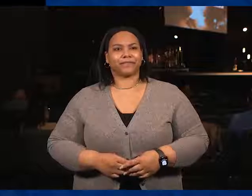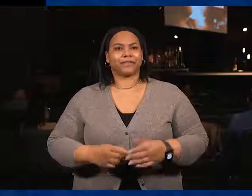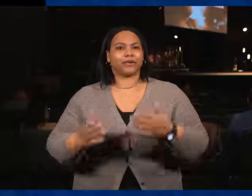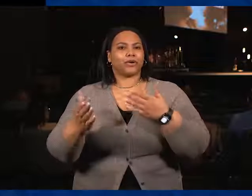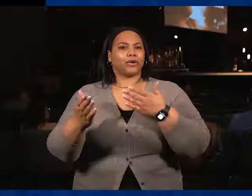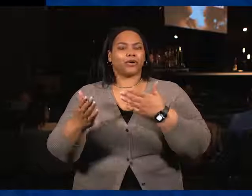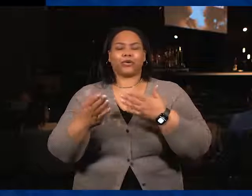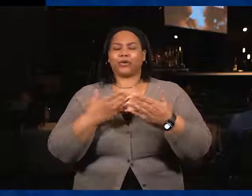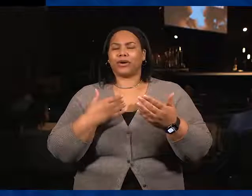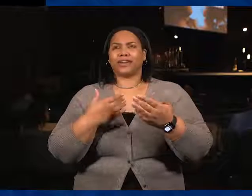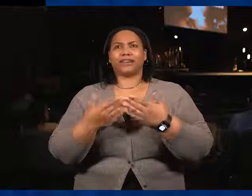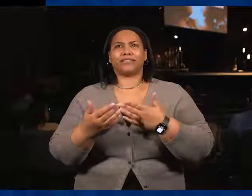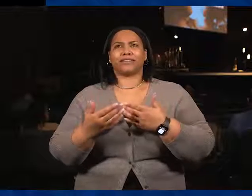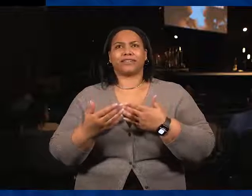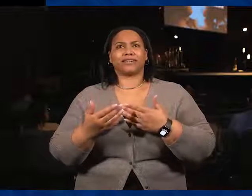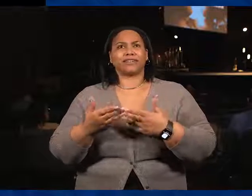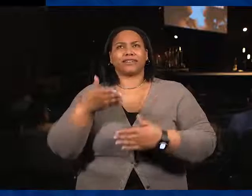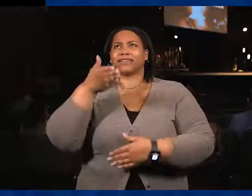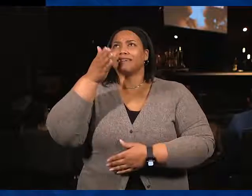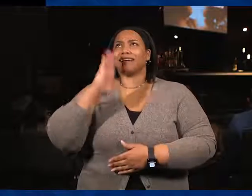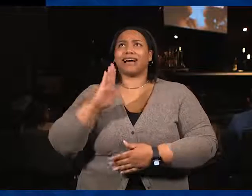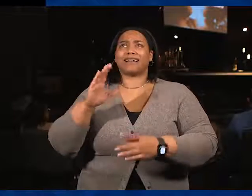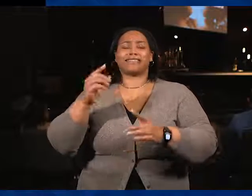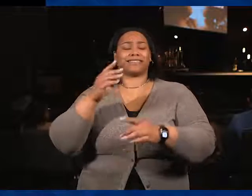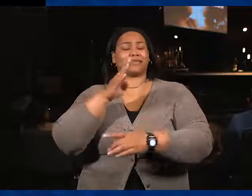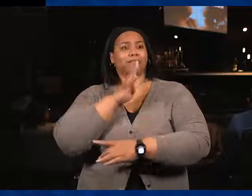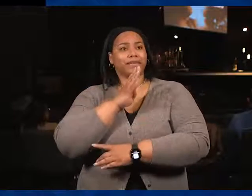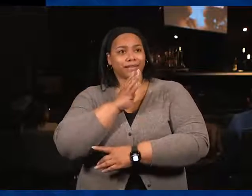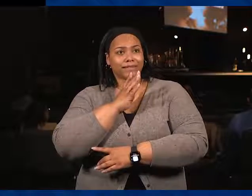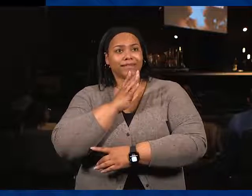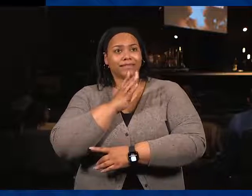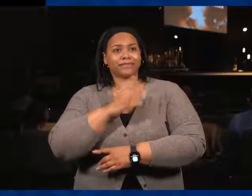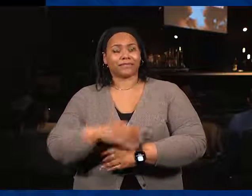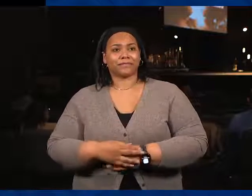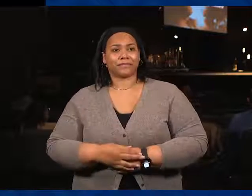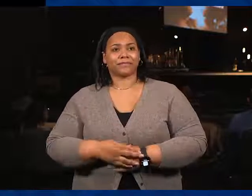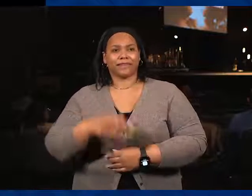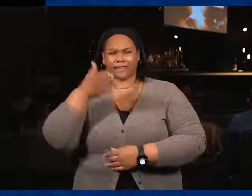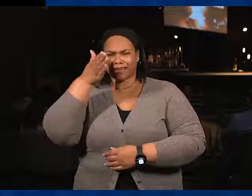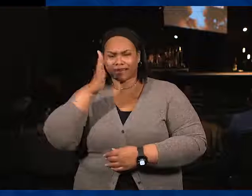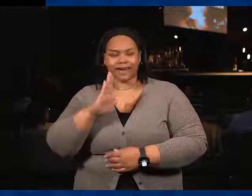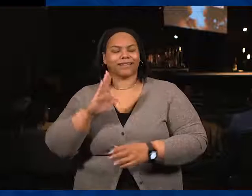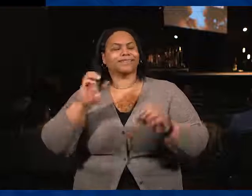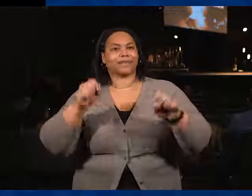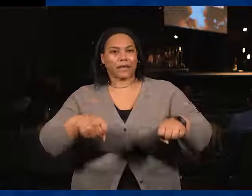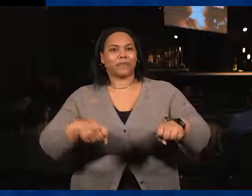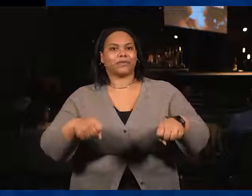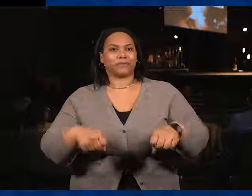Wherever God is speaking, God is able.